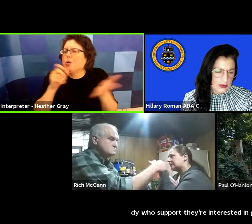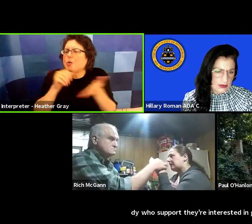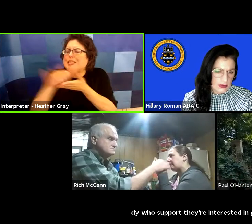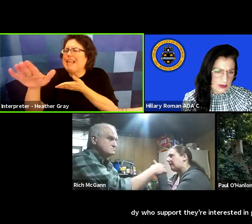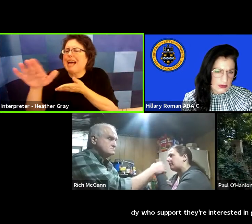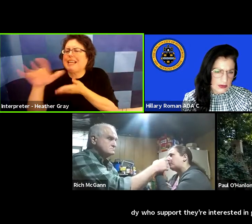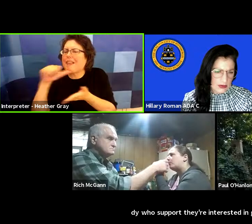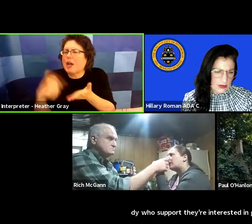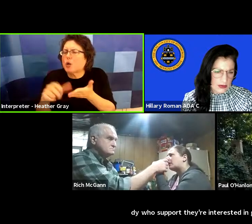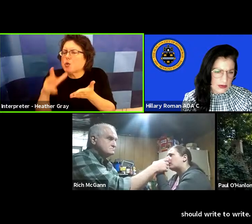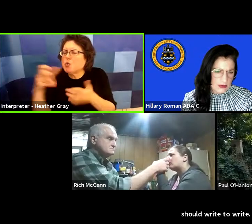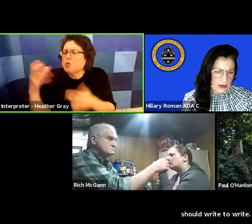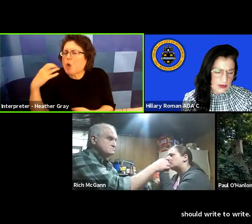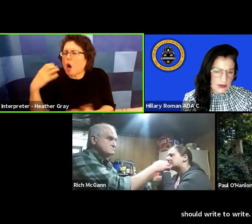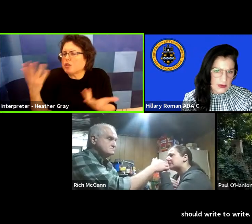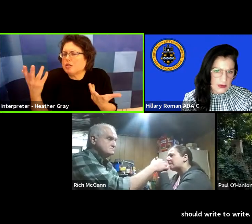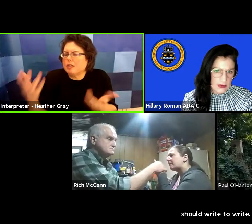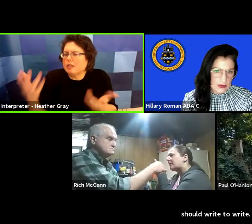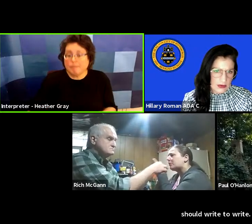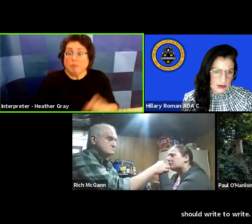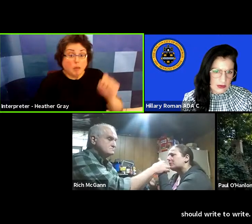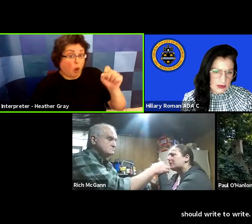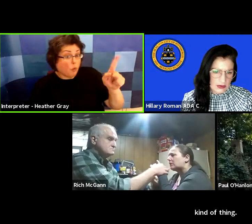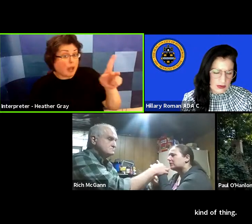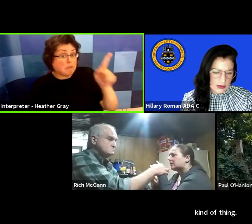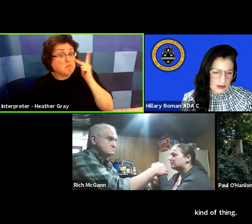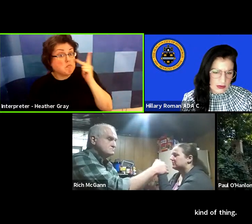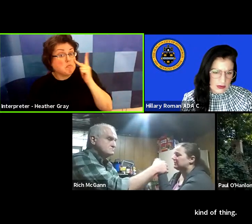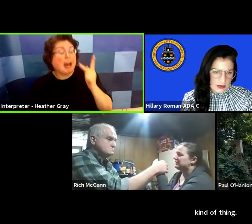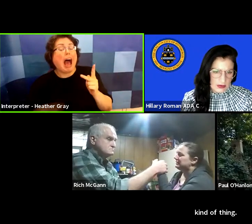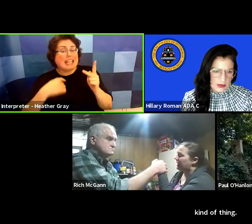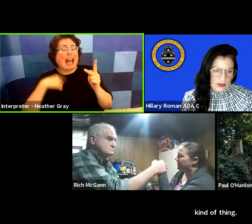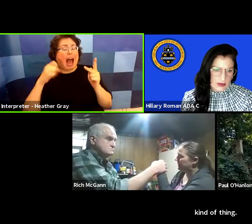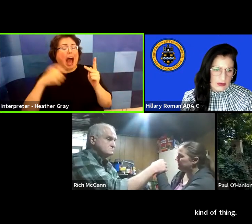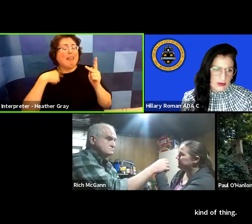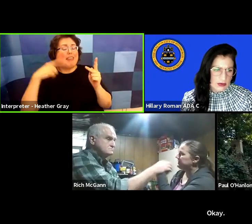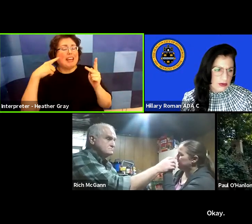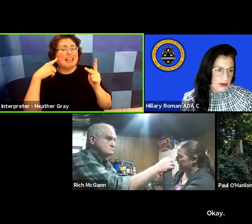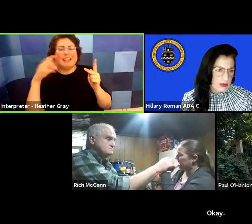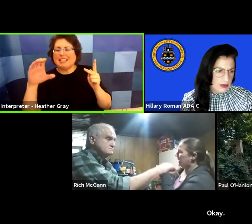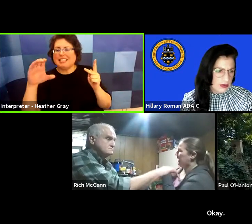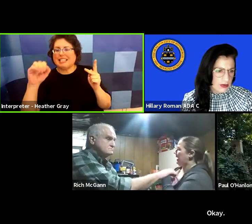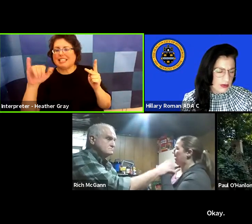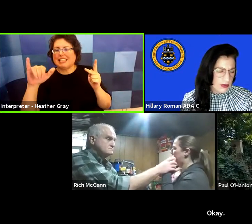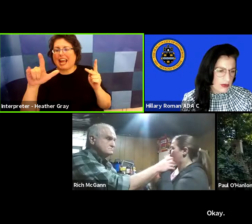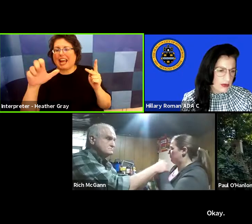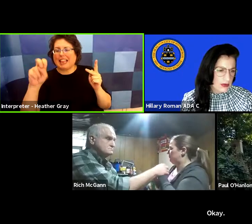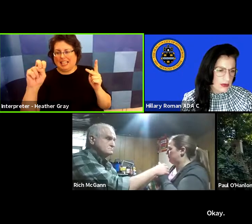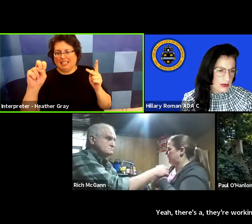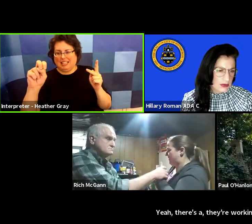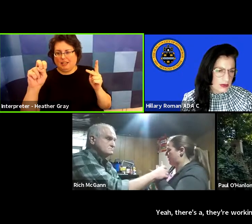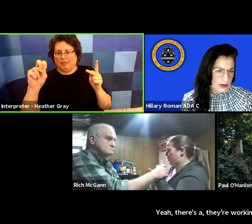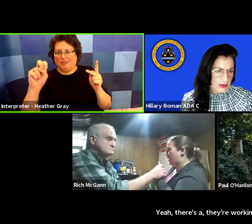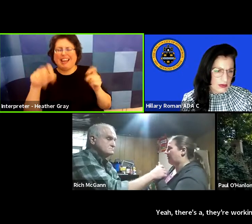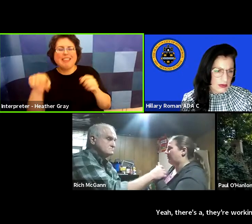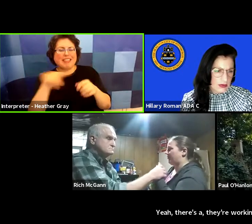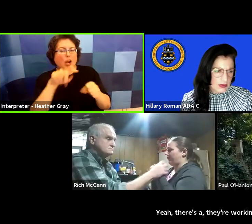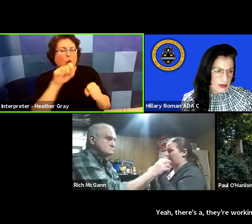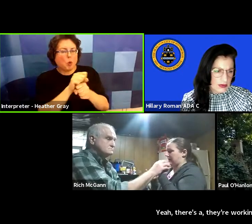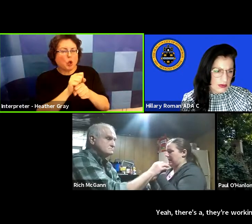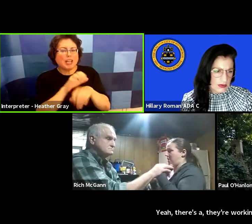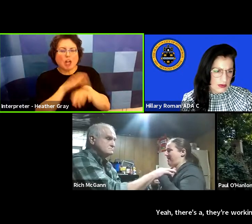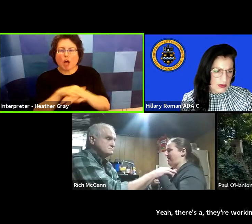You know, that kind of thing. Okay. Yeah, there's They're working on some DHS working